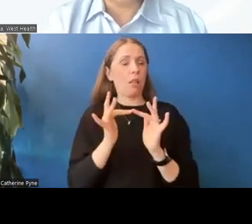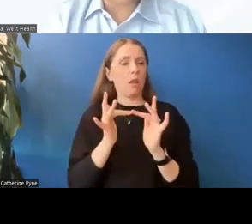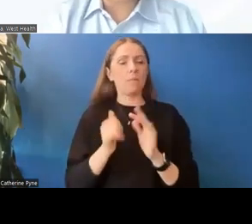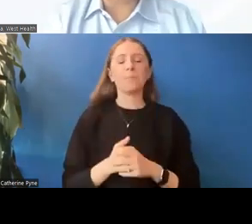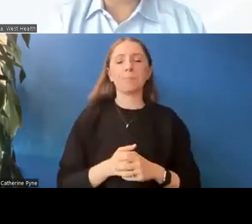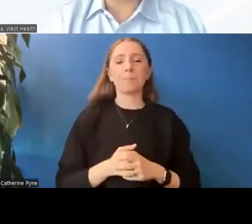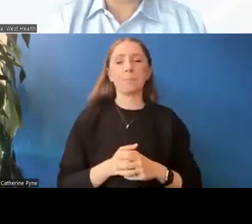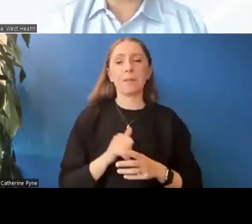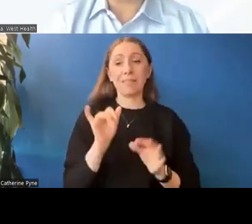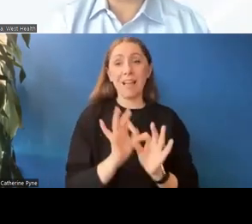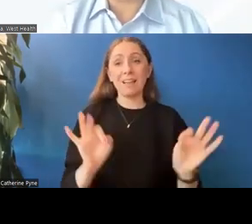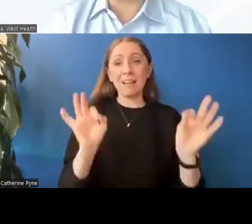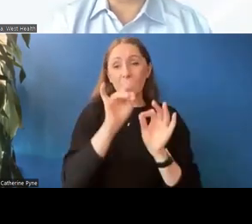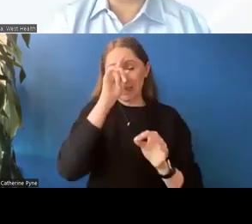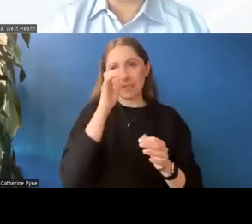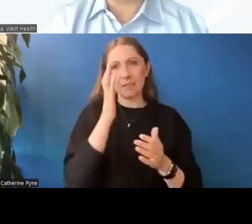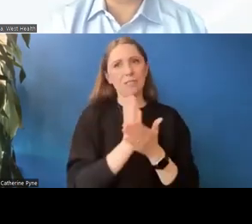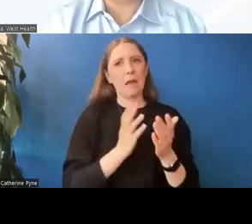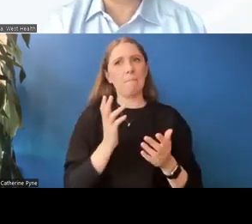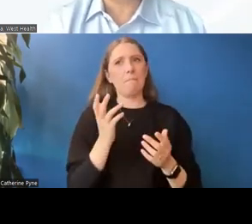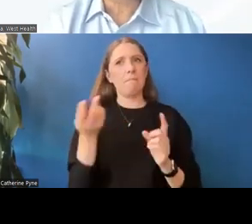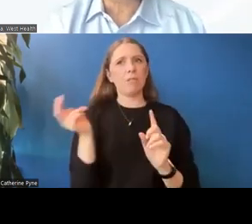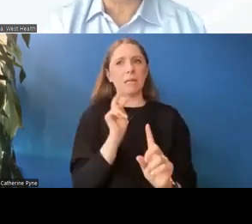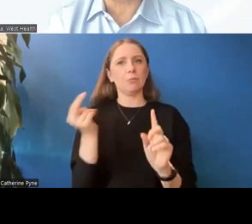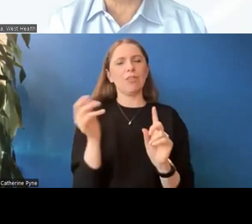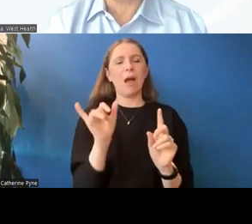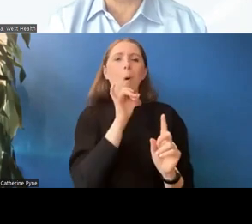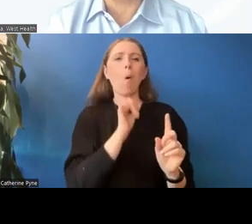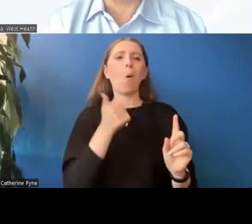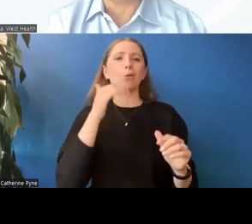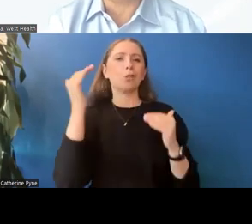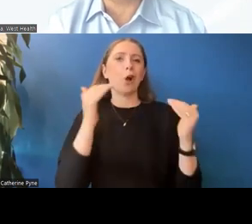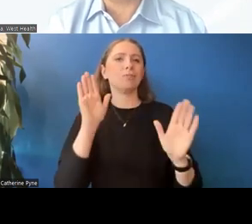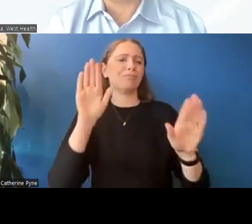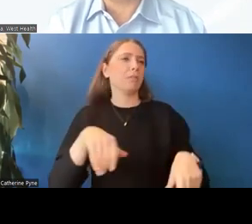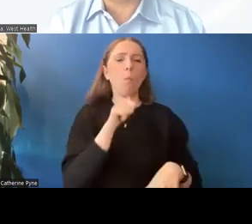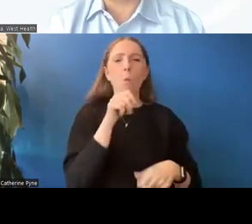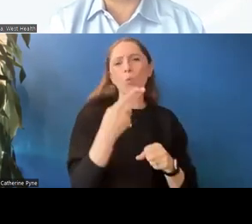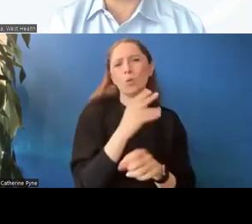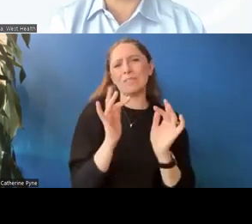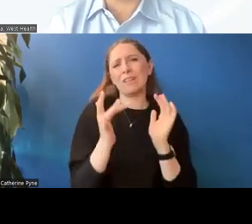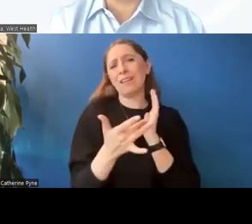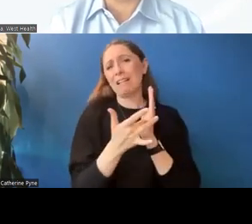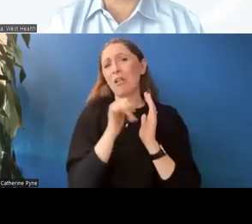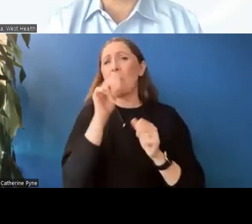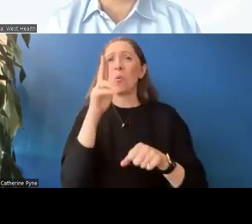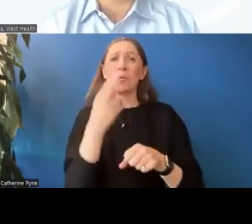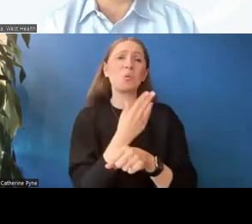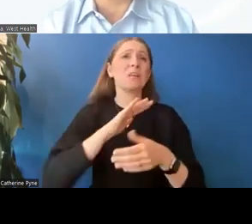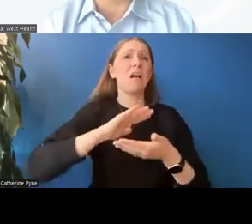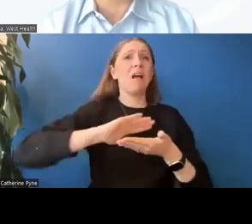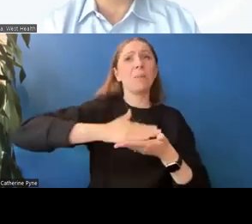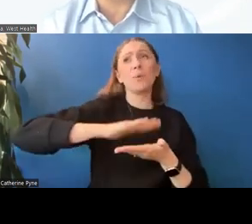because there's the perception that older adults are unlikely to use technology, and I think that's a ageism